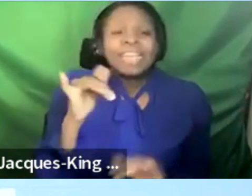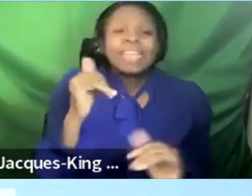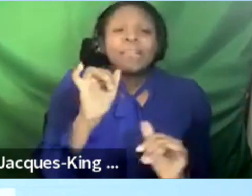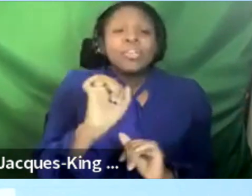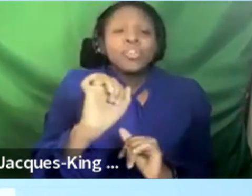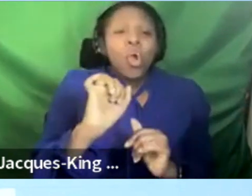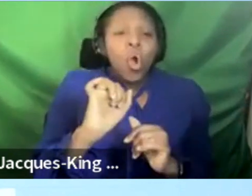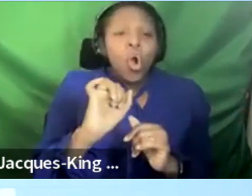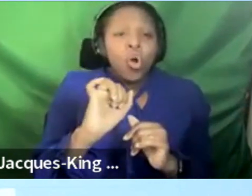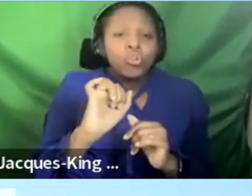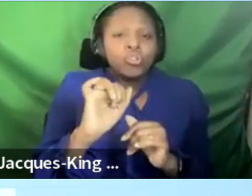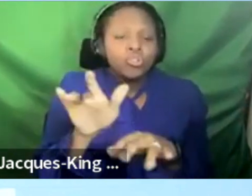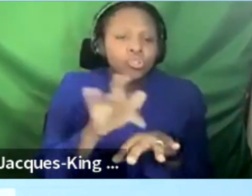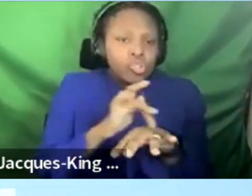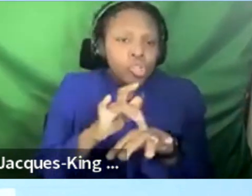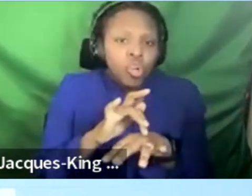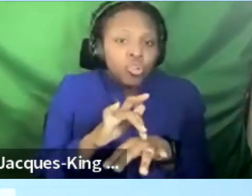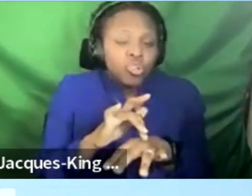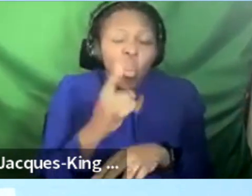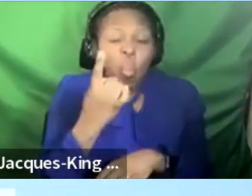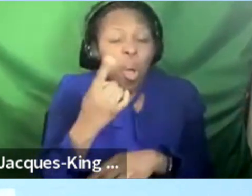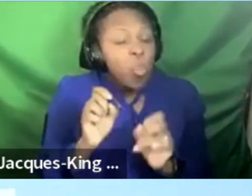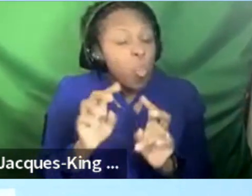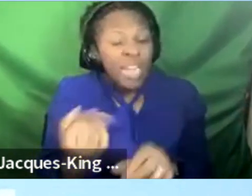think that